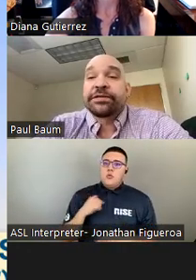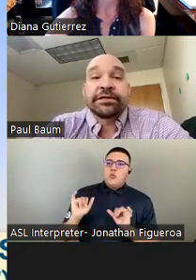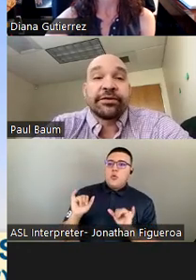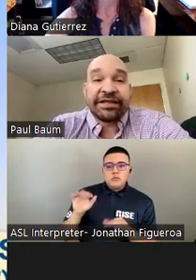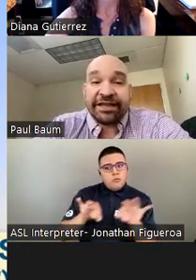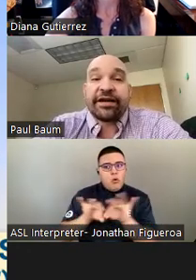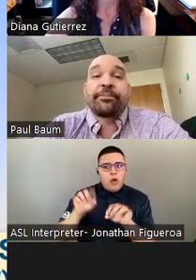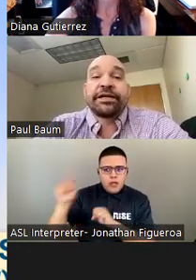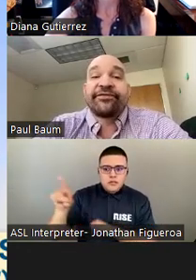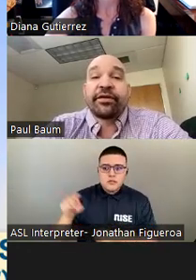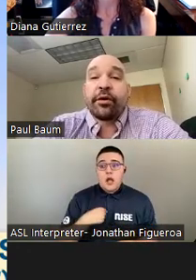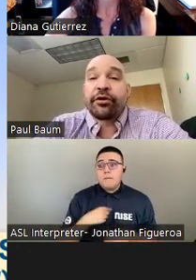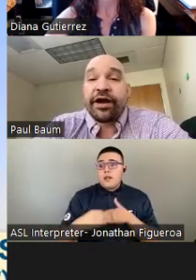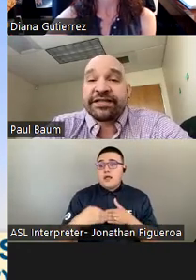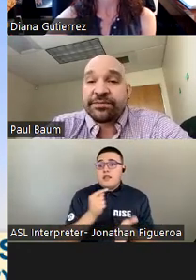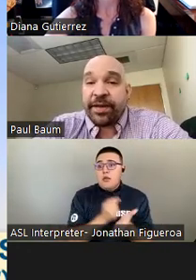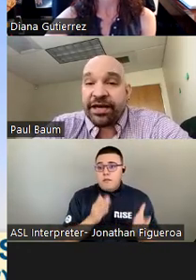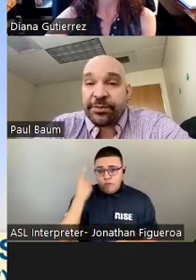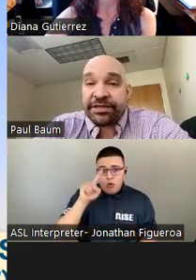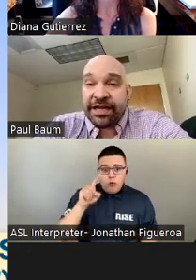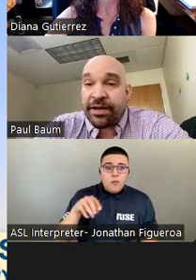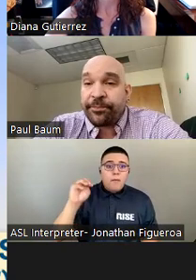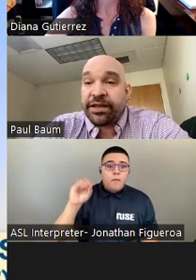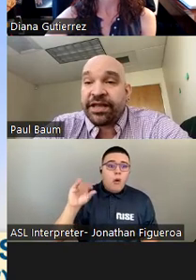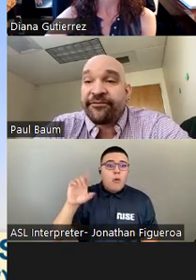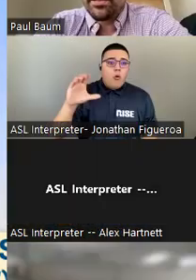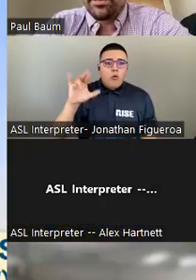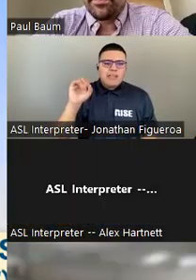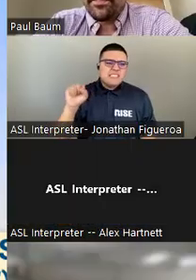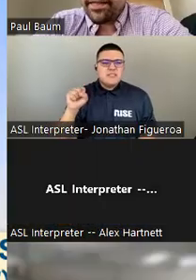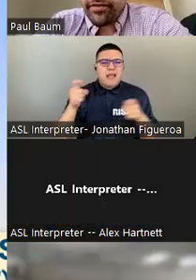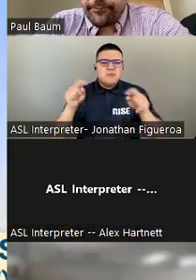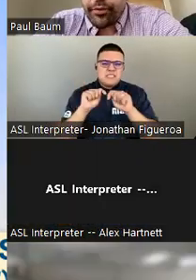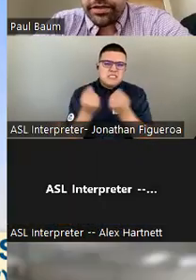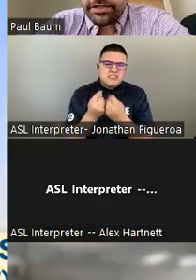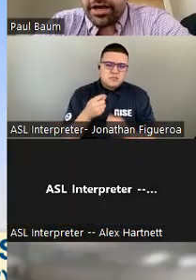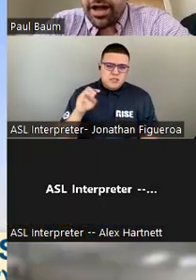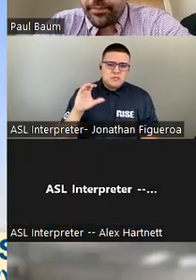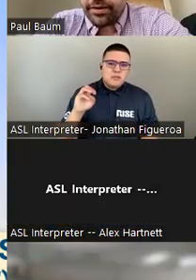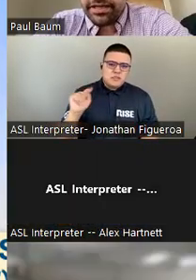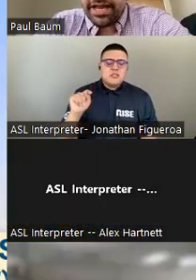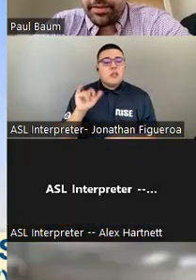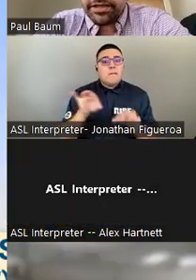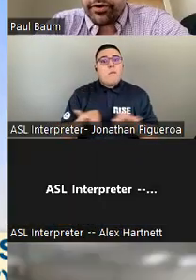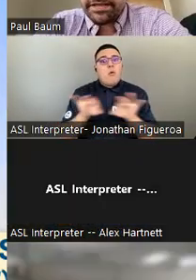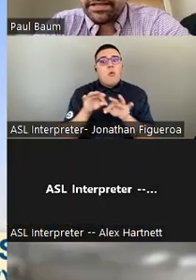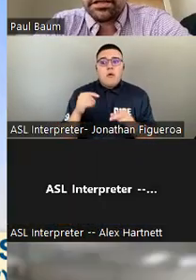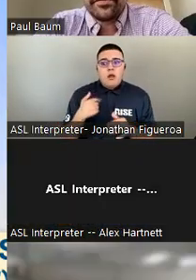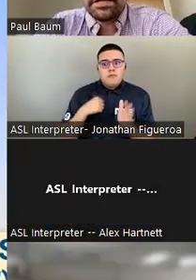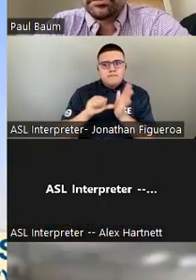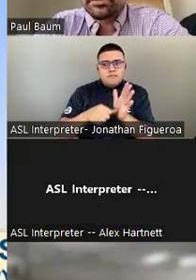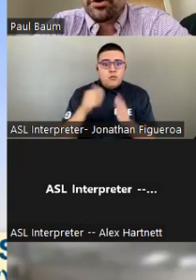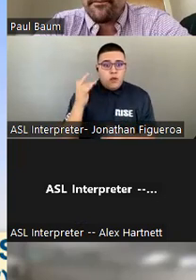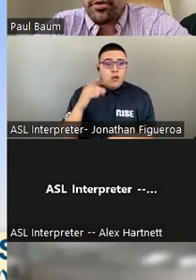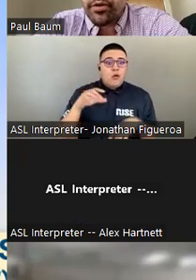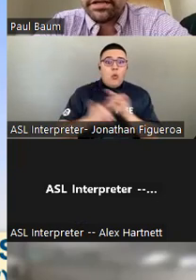was also a lead therapist for the Mobile Crisis Management Team, and I believe that's very important to talk about today because crisis services